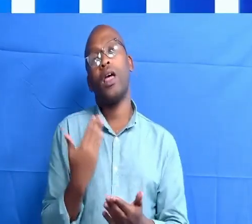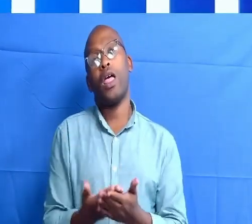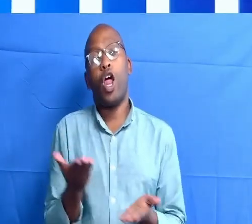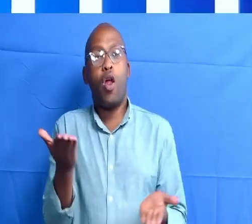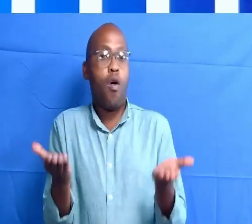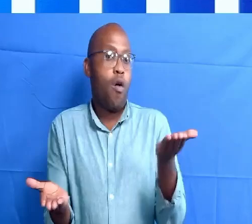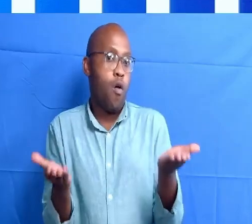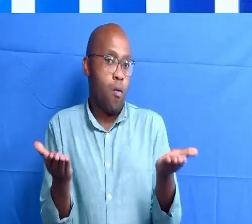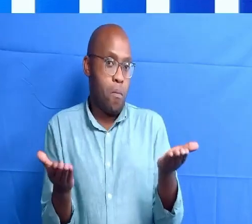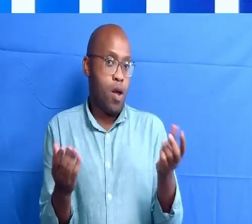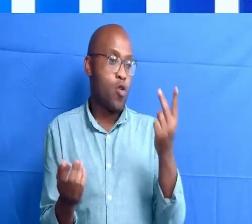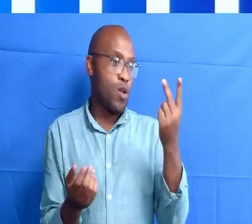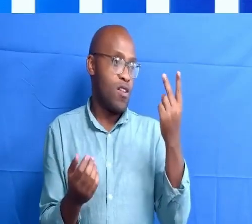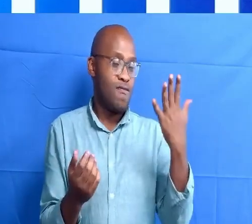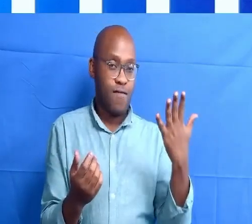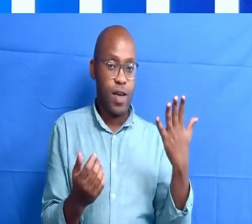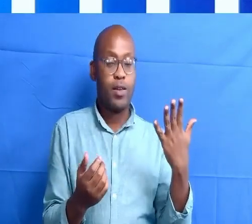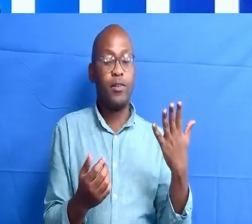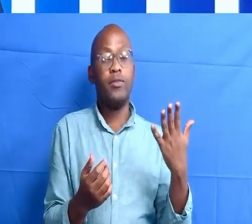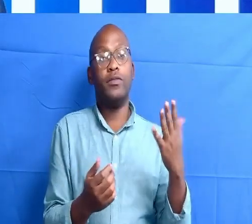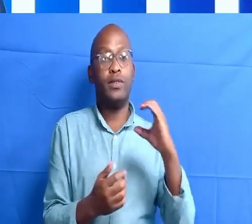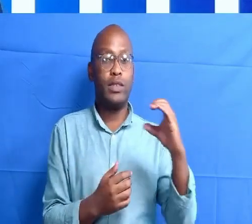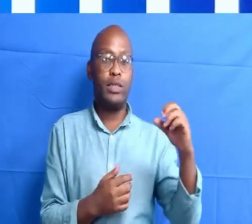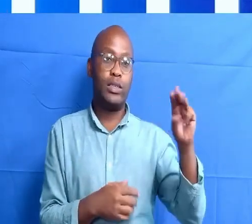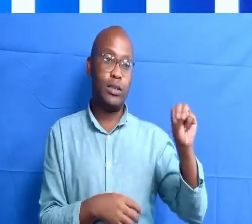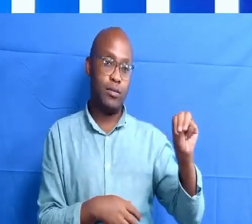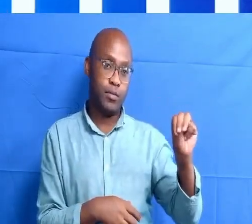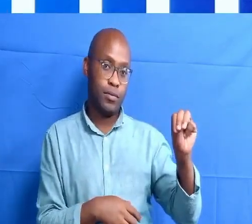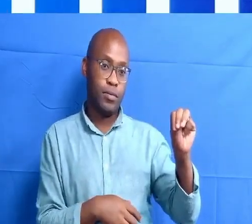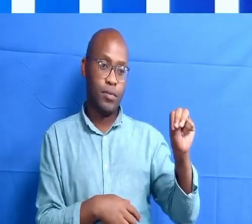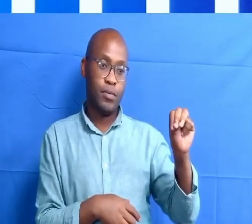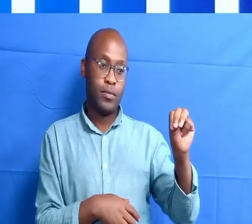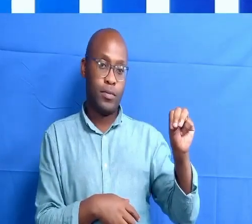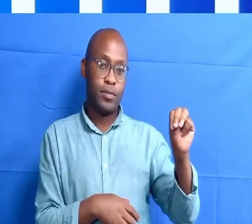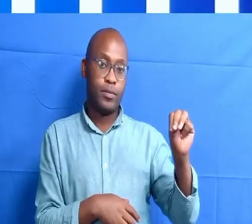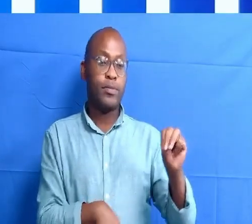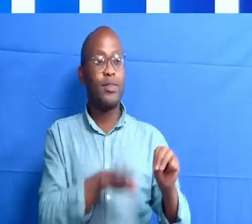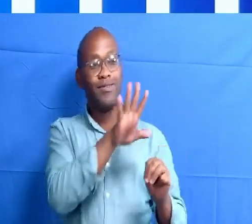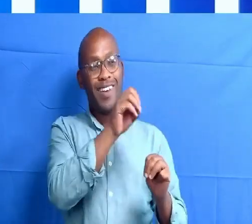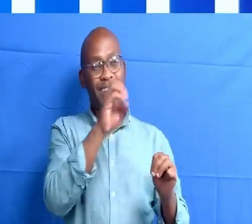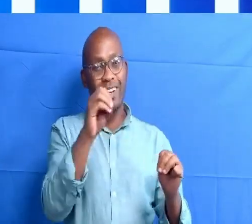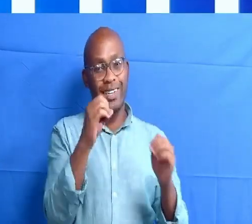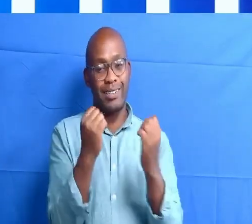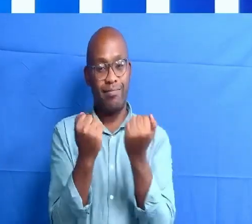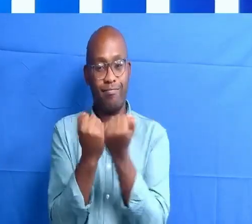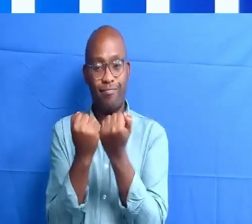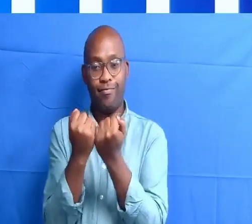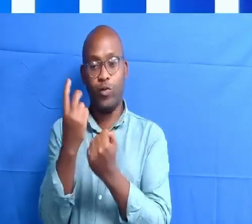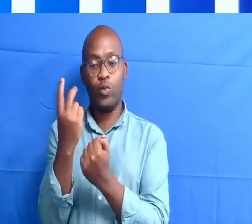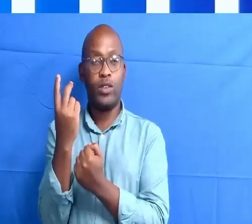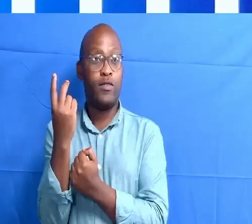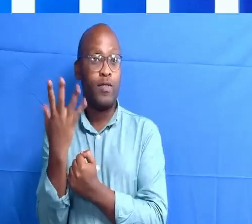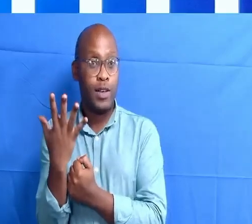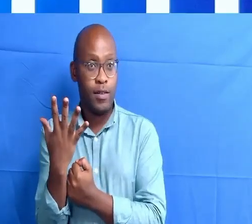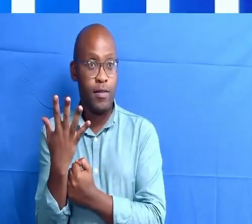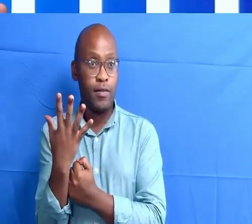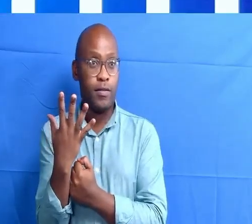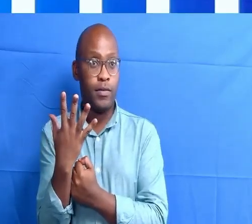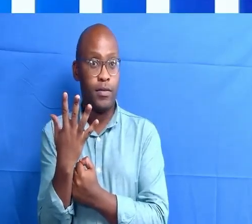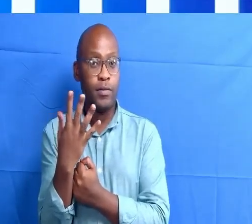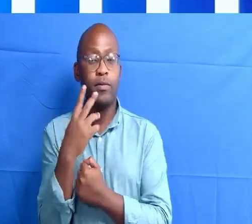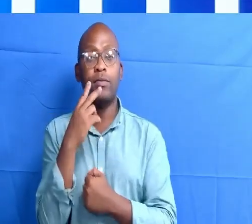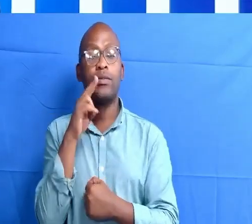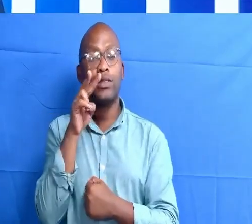to 25 centimeters. Now I will say 500 as to 25. Then it's able to leave those 2